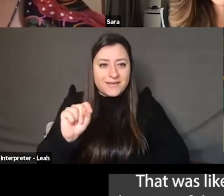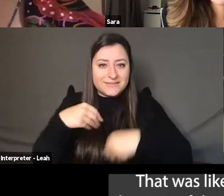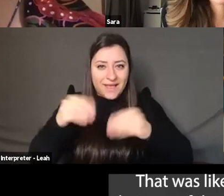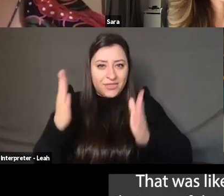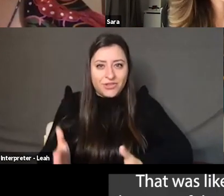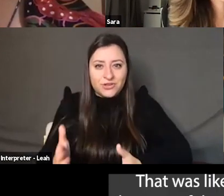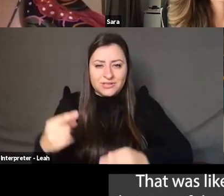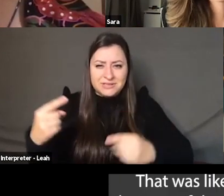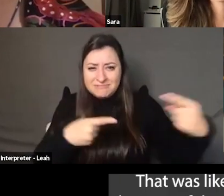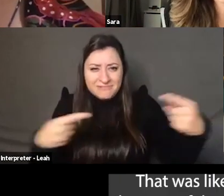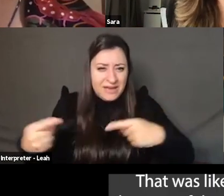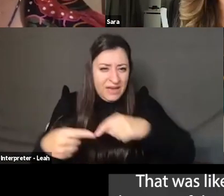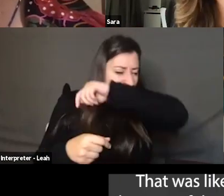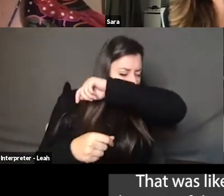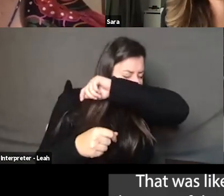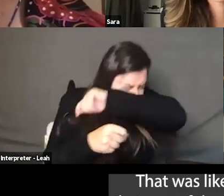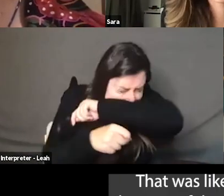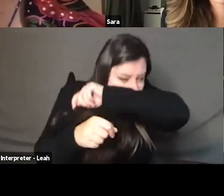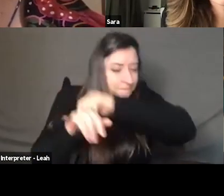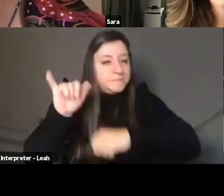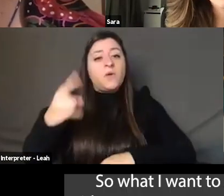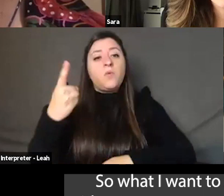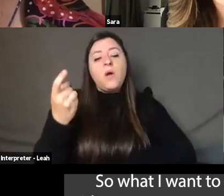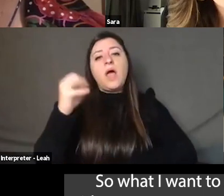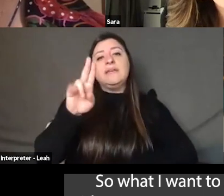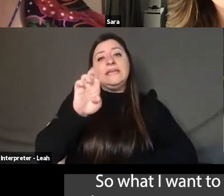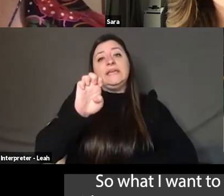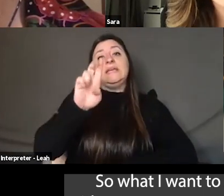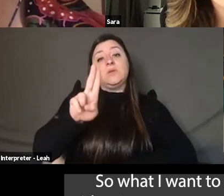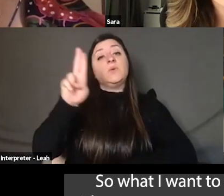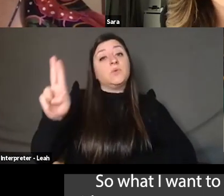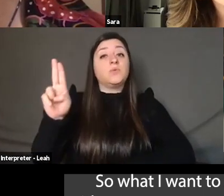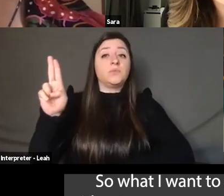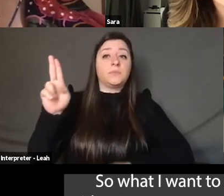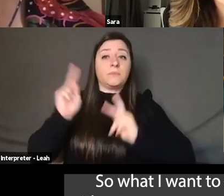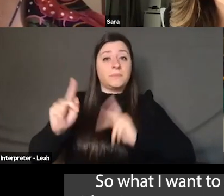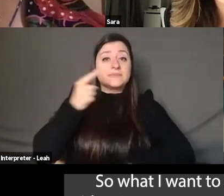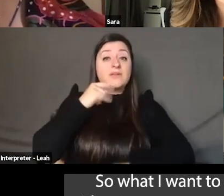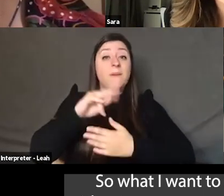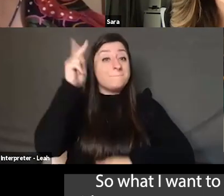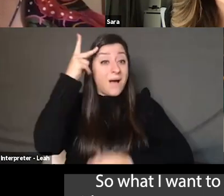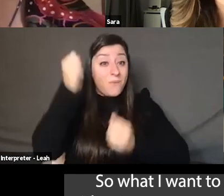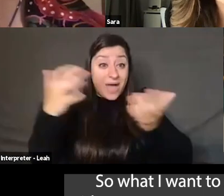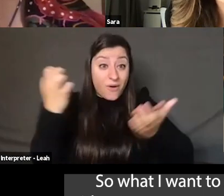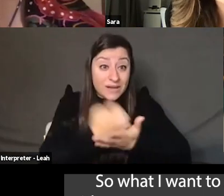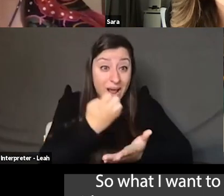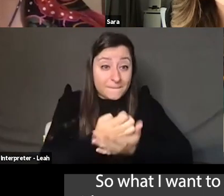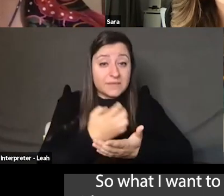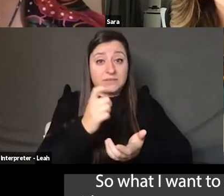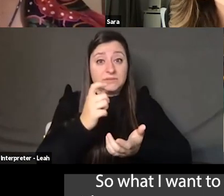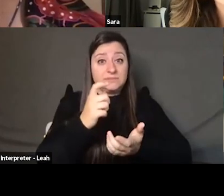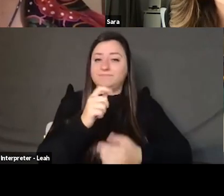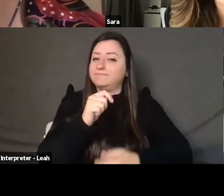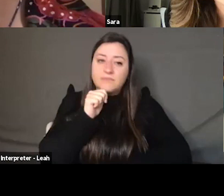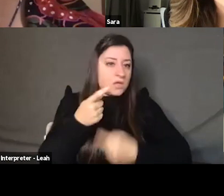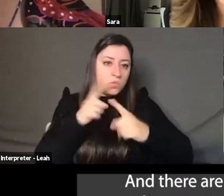That was like something that one of the EU officials said. So what I want to say is that politics without economics doesn't